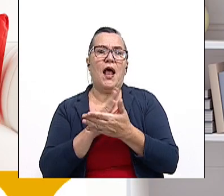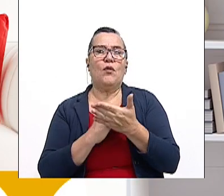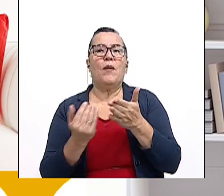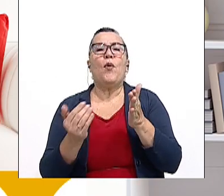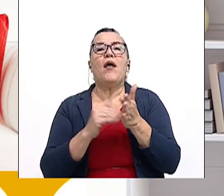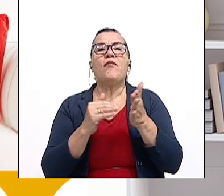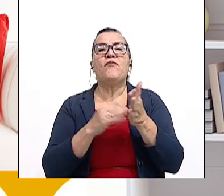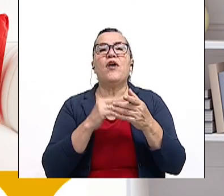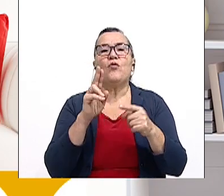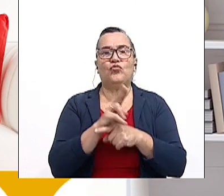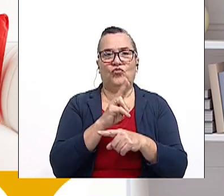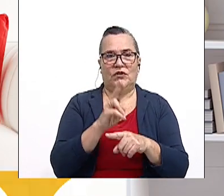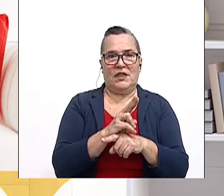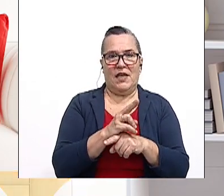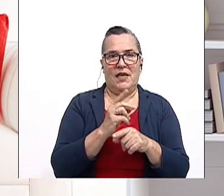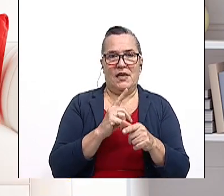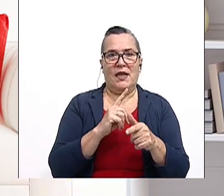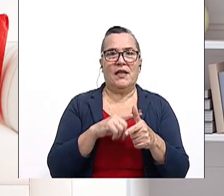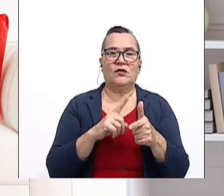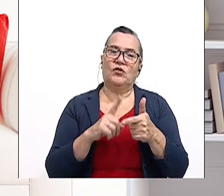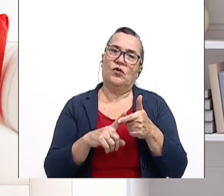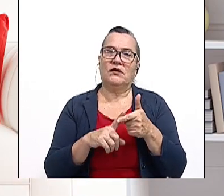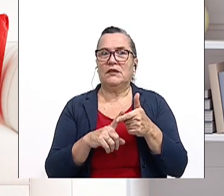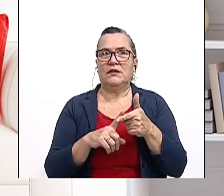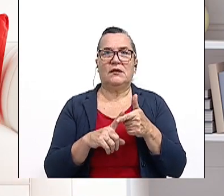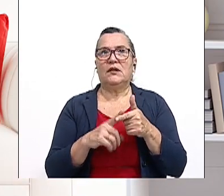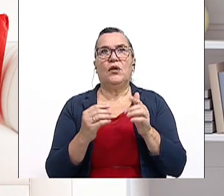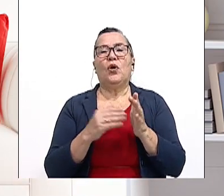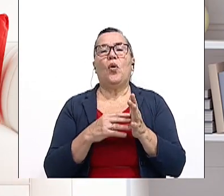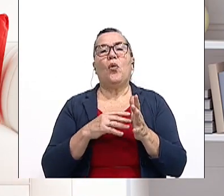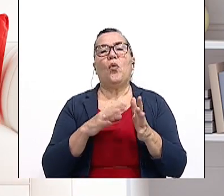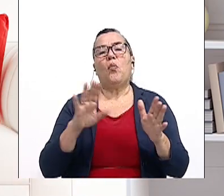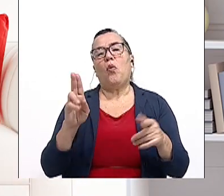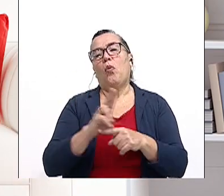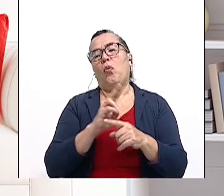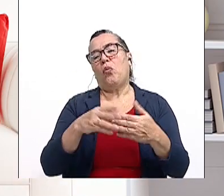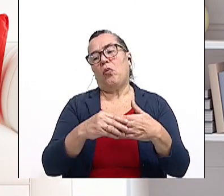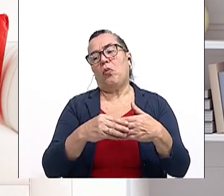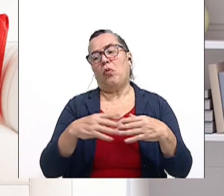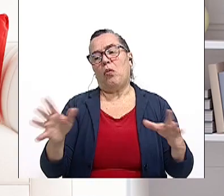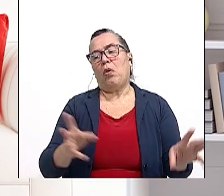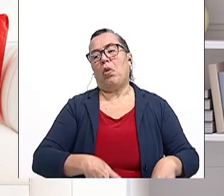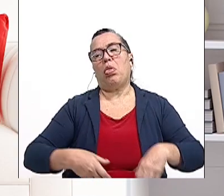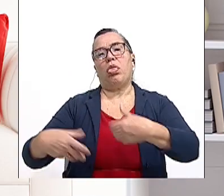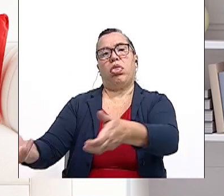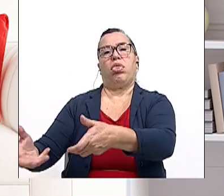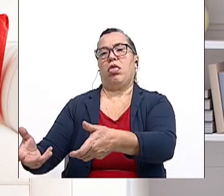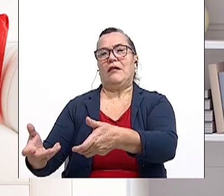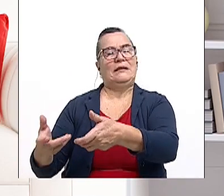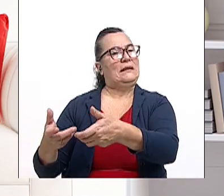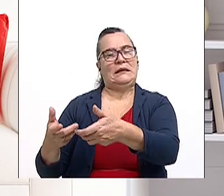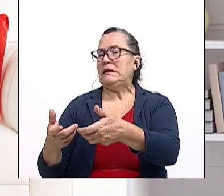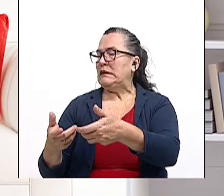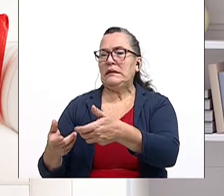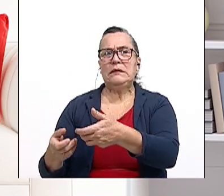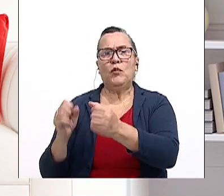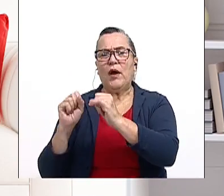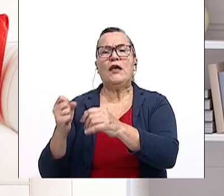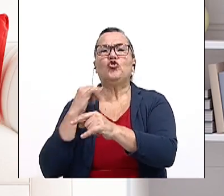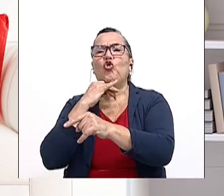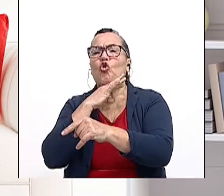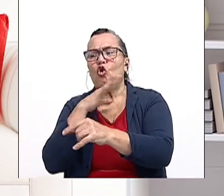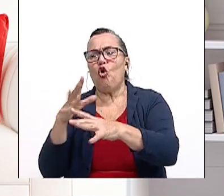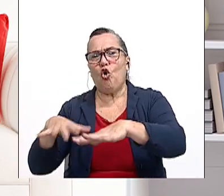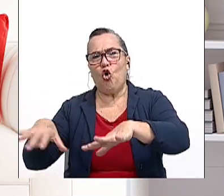reuse, okay? Not to eliminate, okay? So because it's something that you